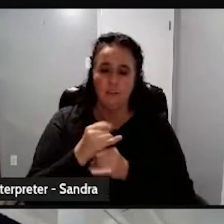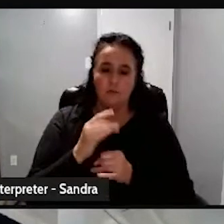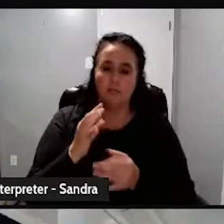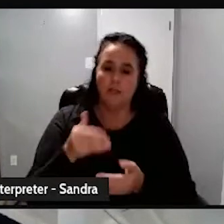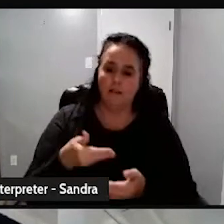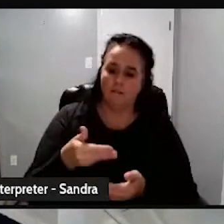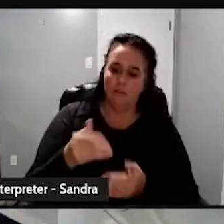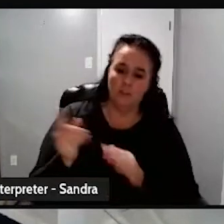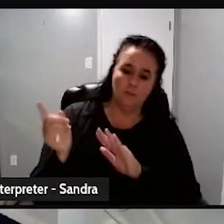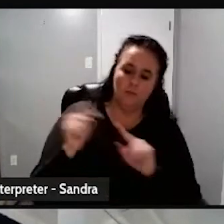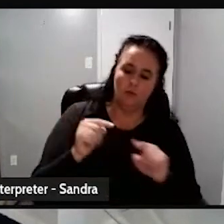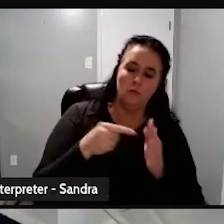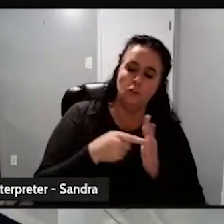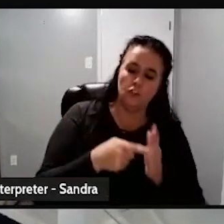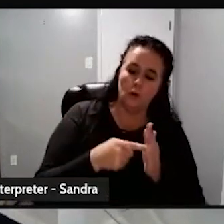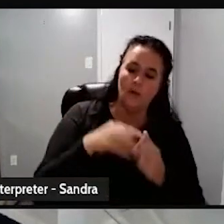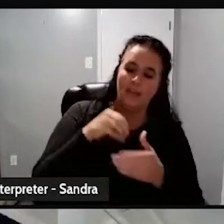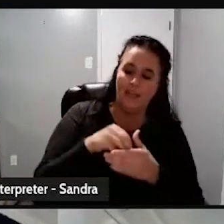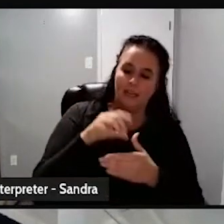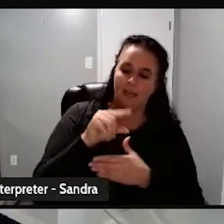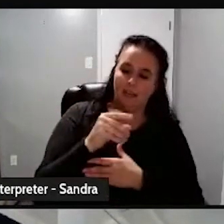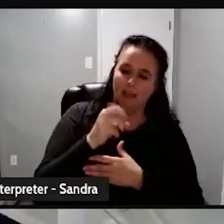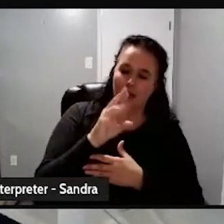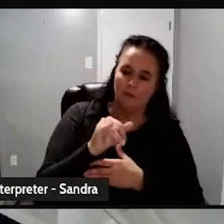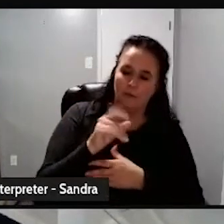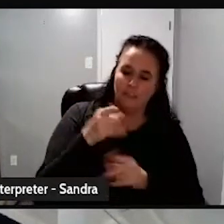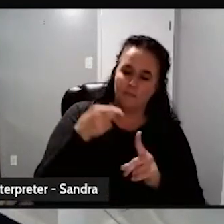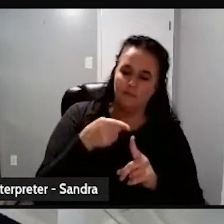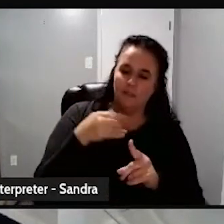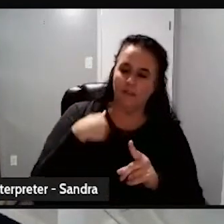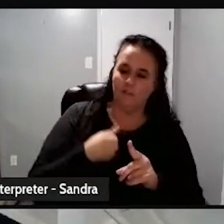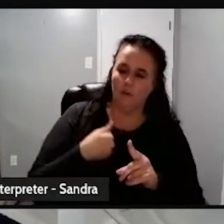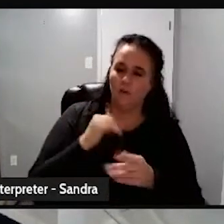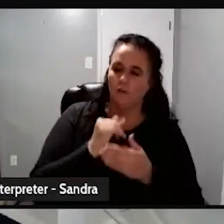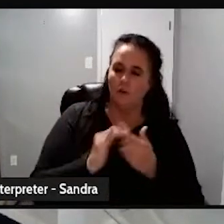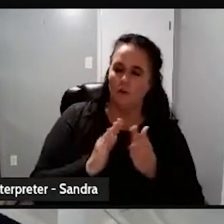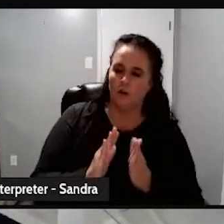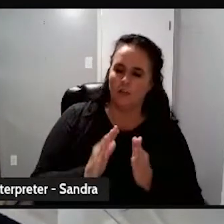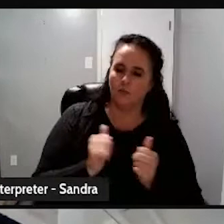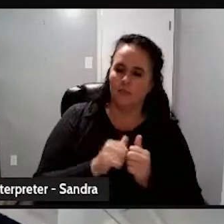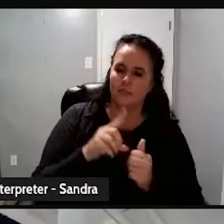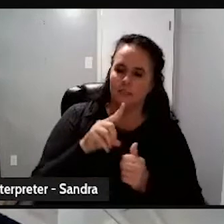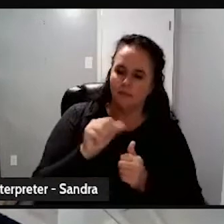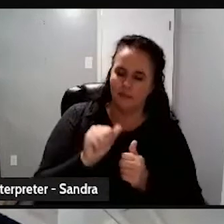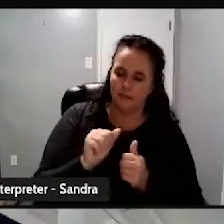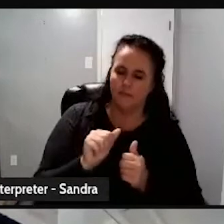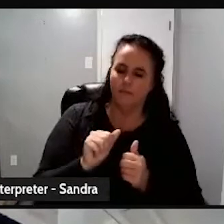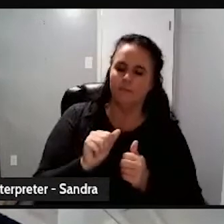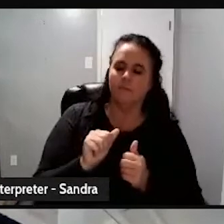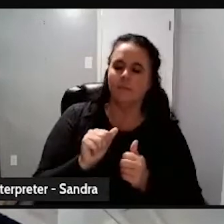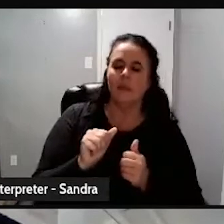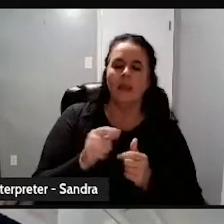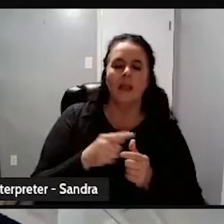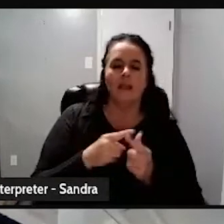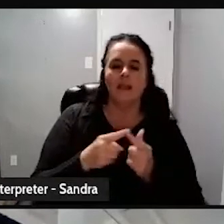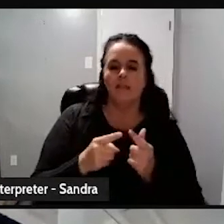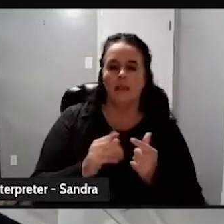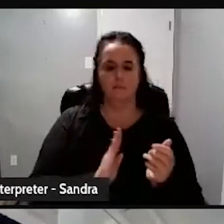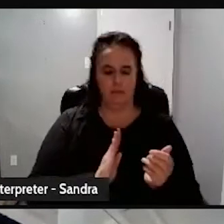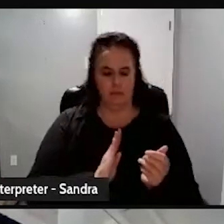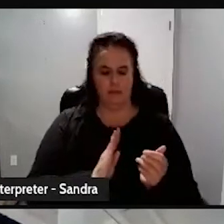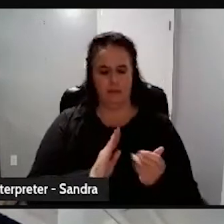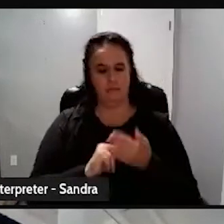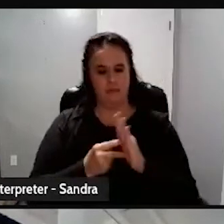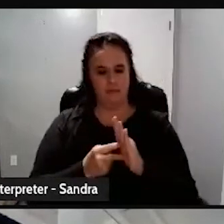their gallery specifically because you're an artist with a disability, then courtesy would say that maybe, let's